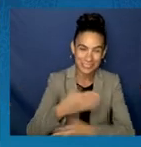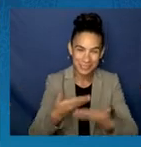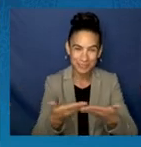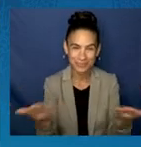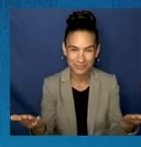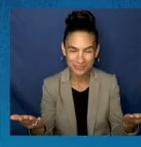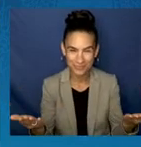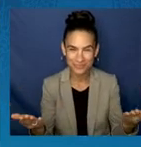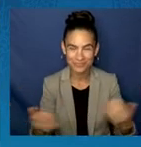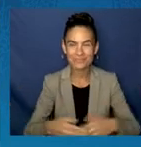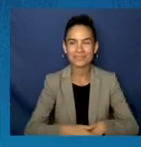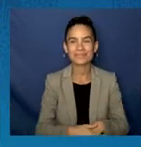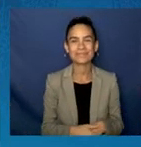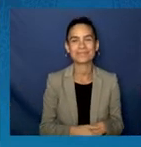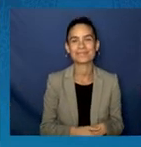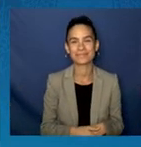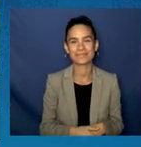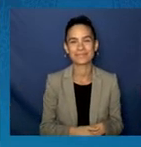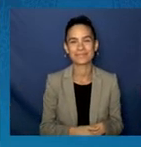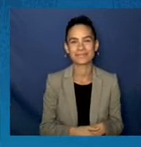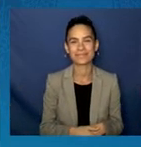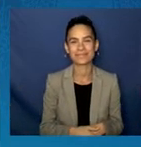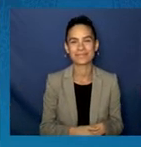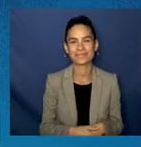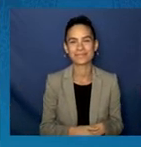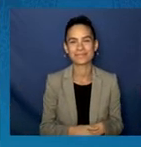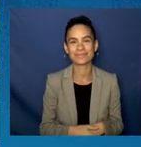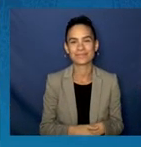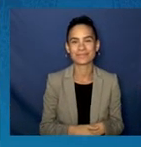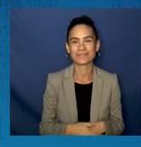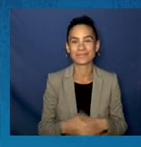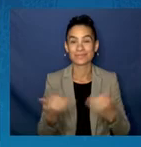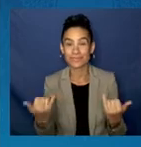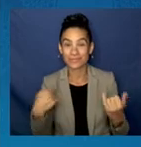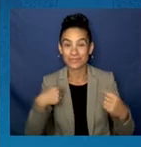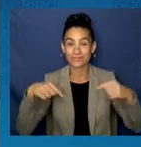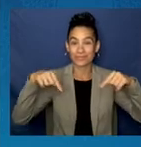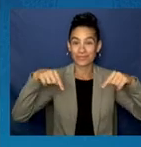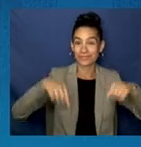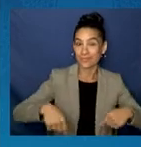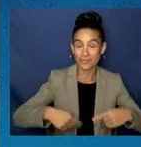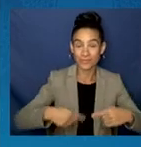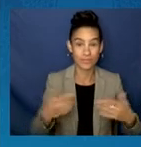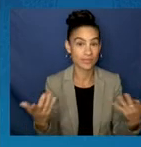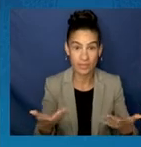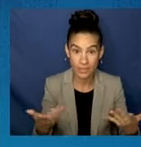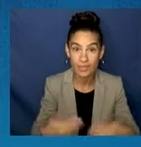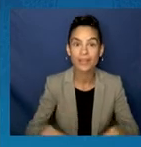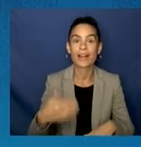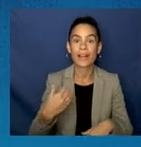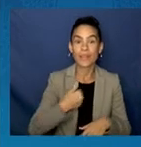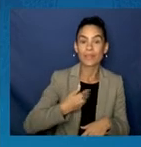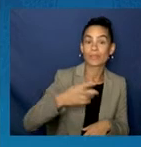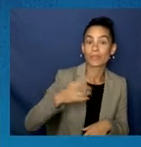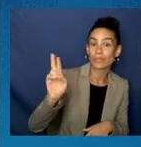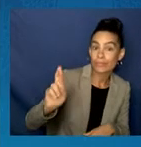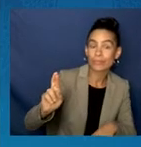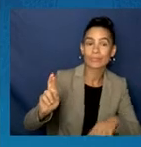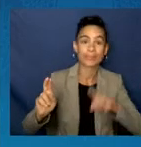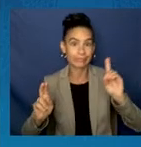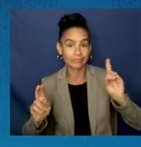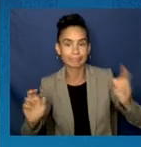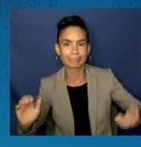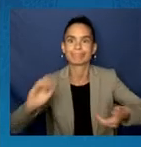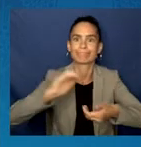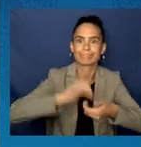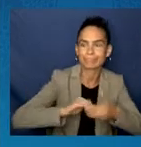So we are here today with a bipartisan group of mayors to discuss the